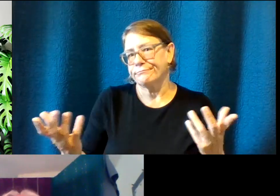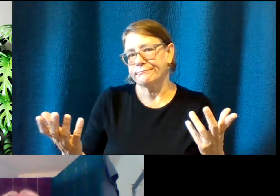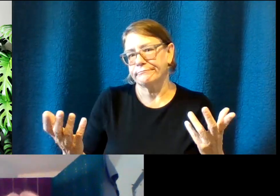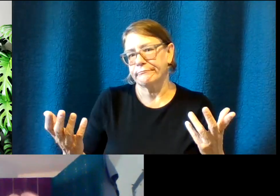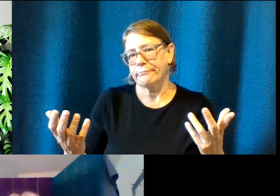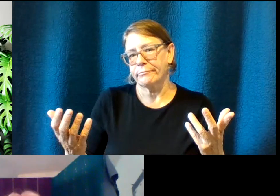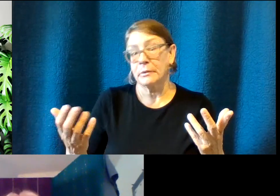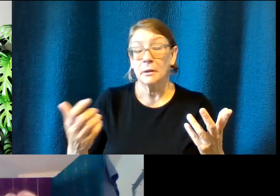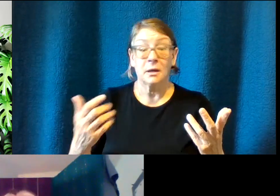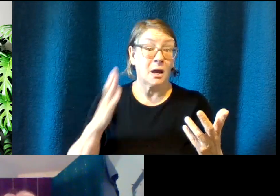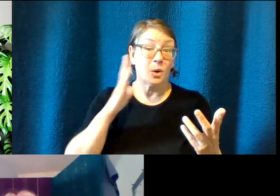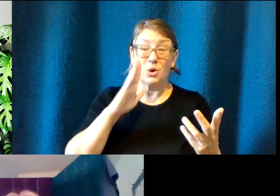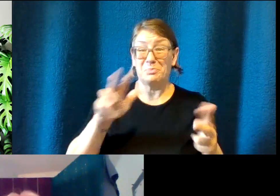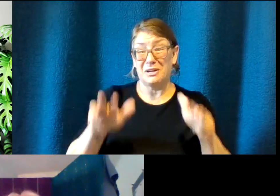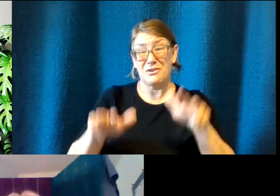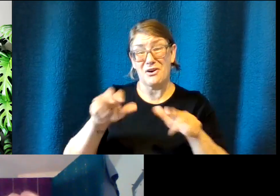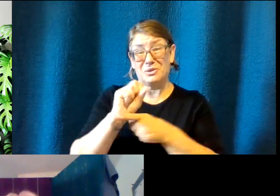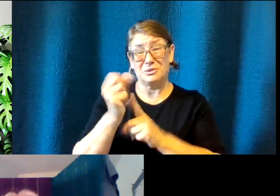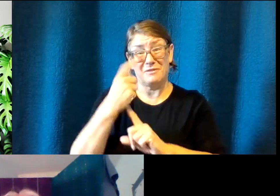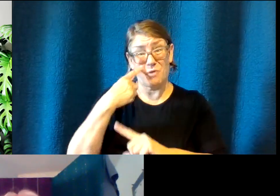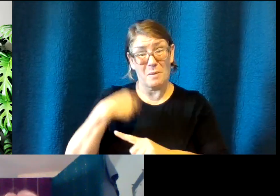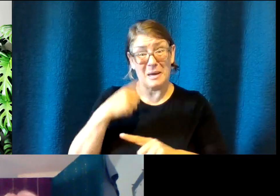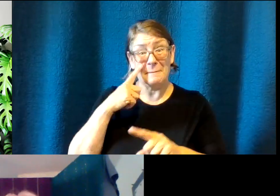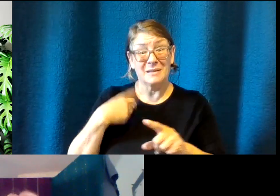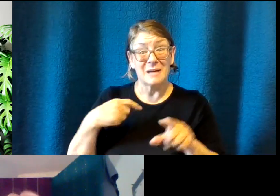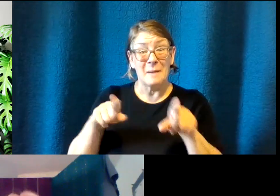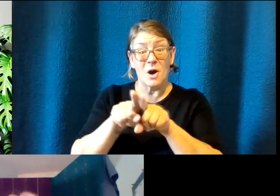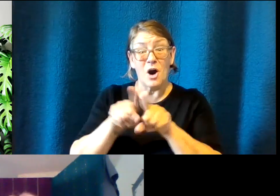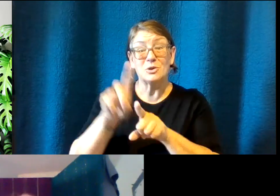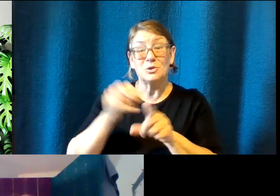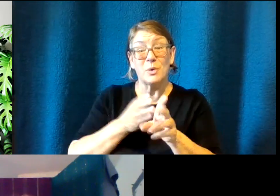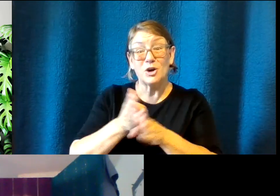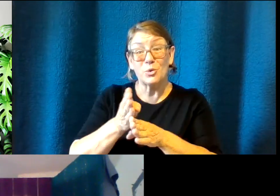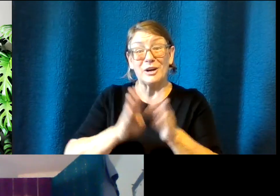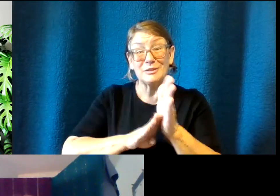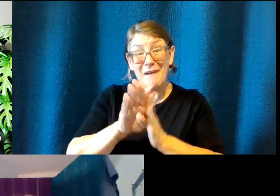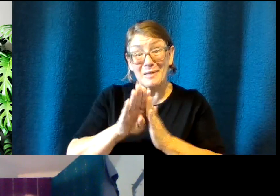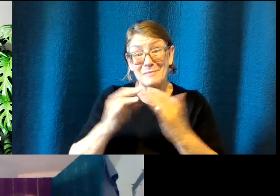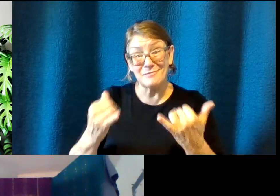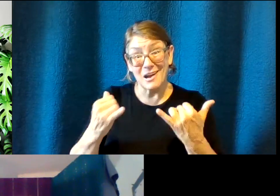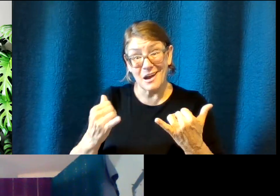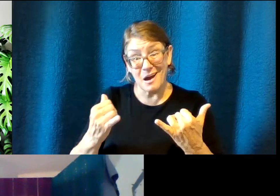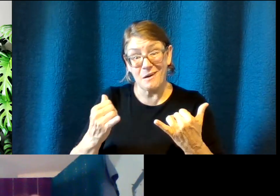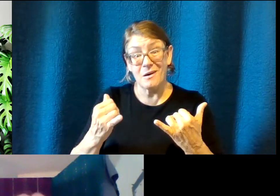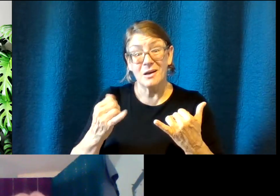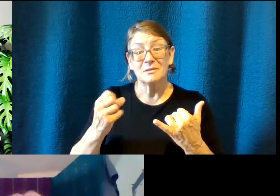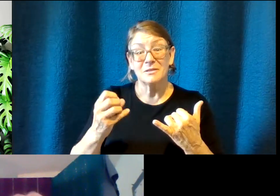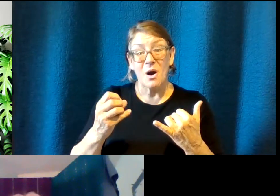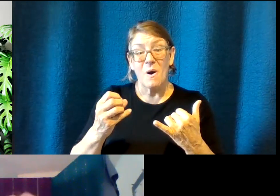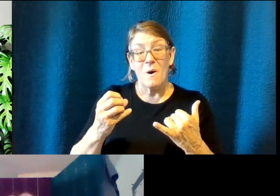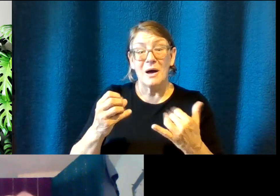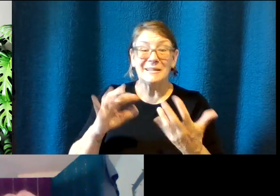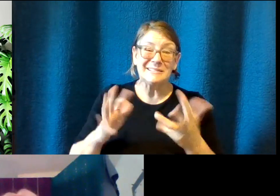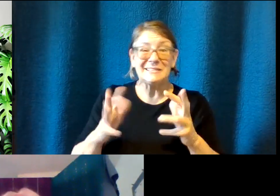It would be an awkward situation for me because I'm also doing career developing right now. So